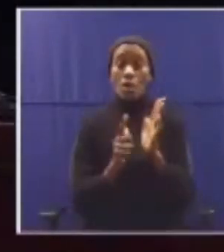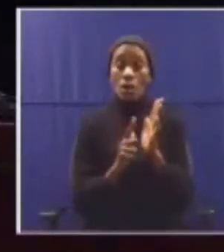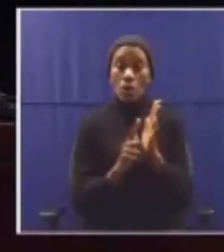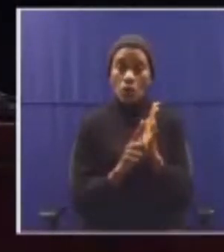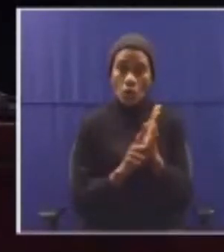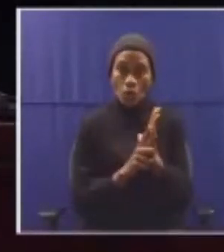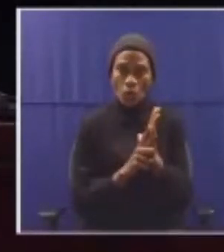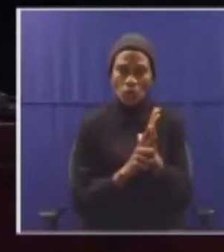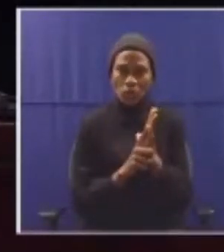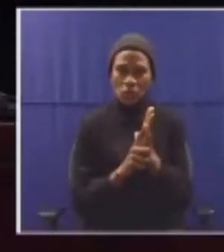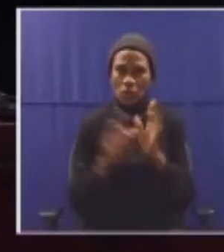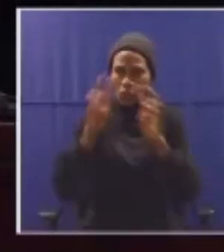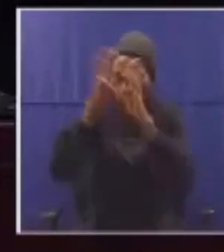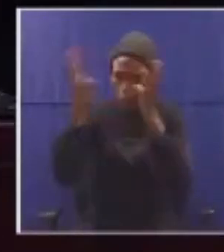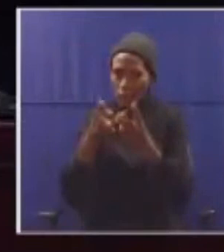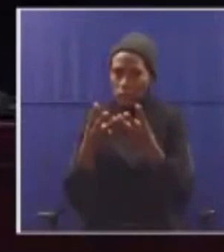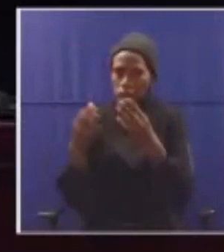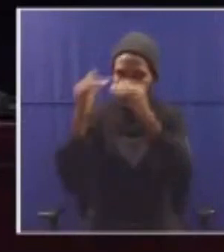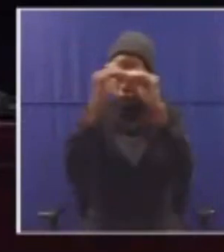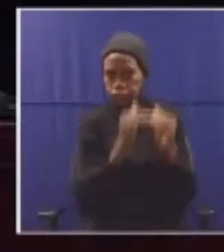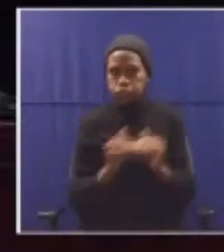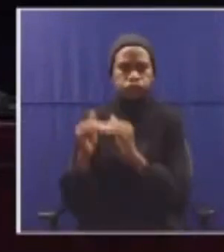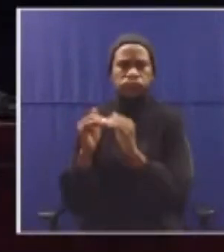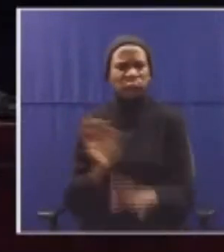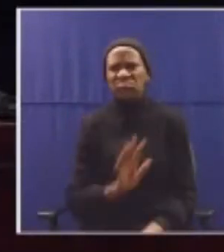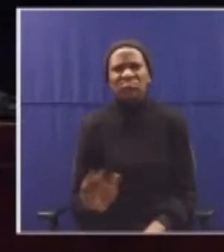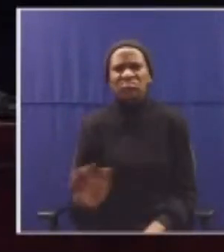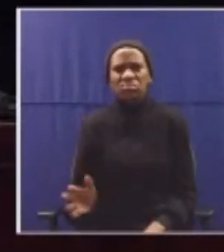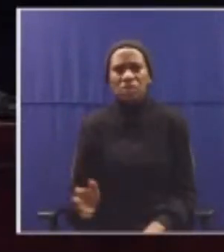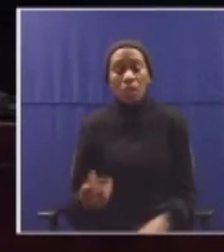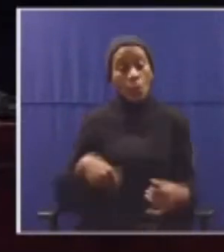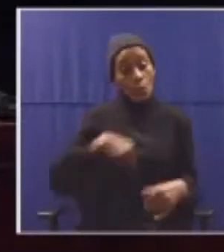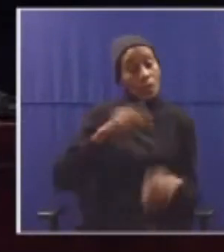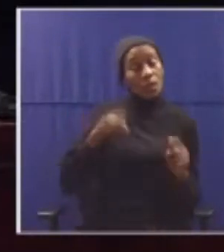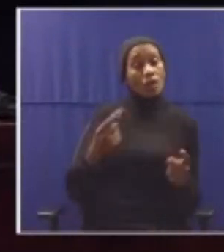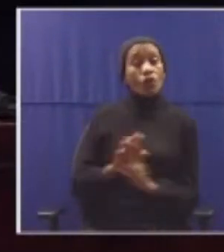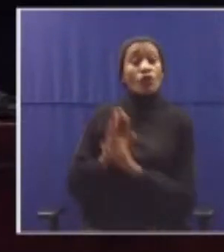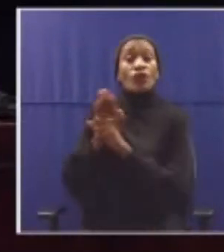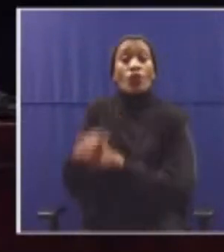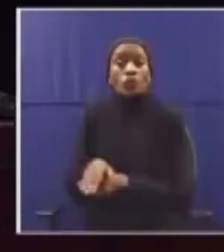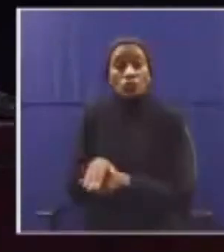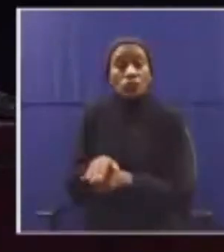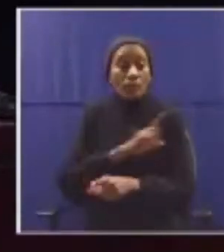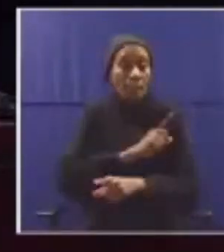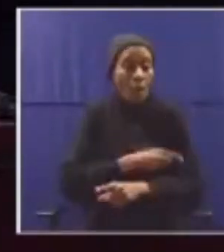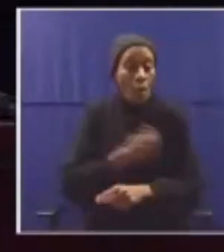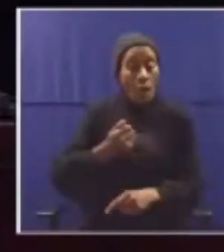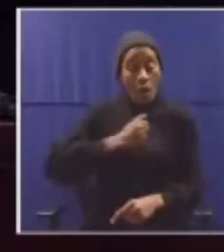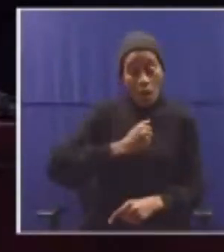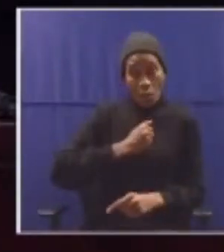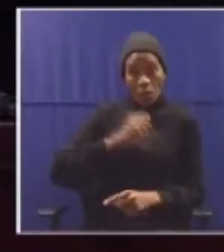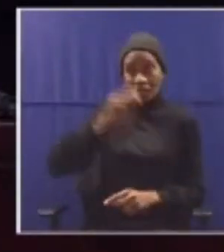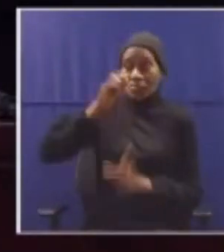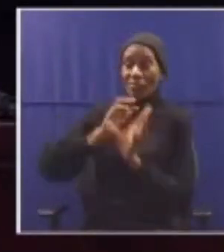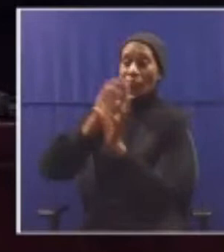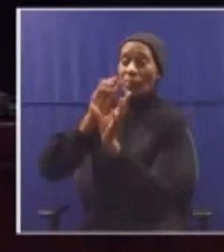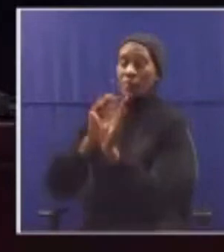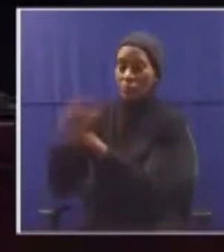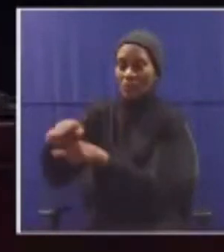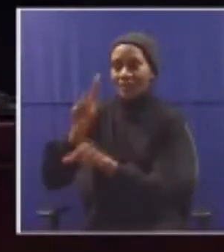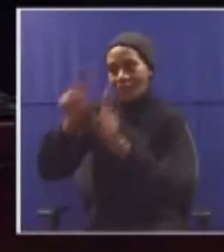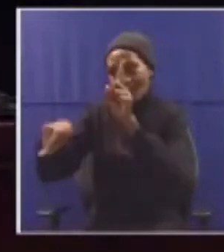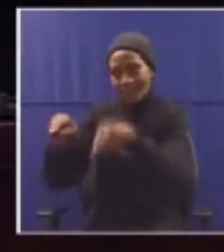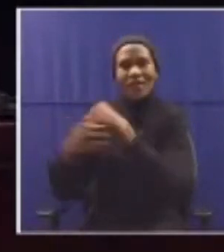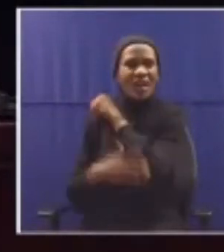really universal. We cannot therefore impose our will on other countries, but we can persuade them.